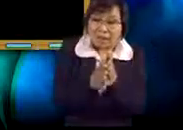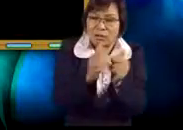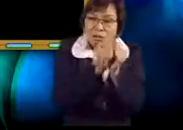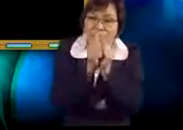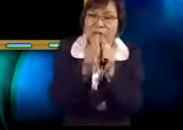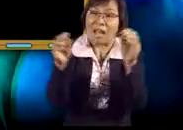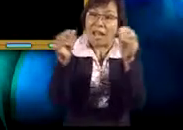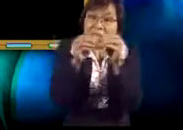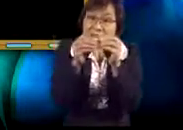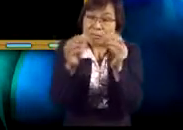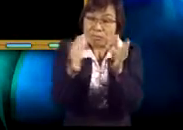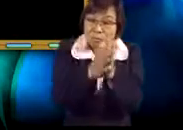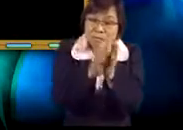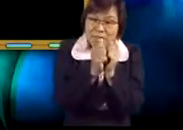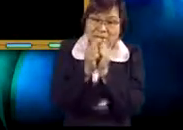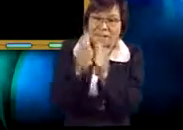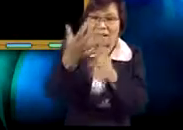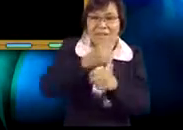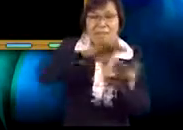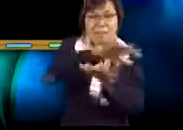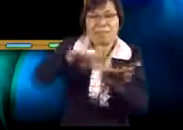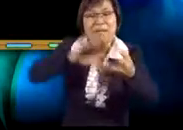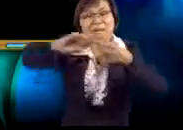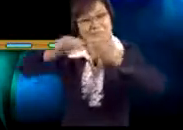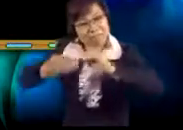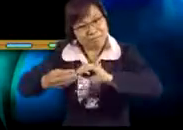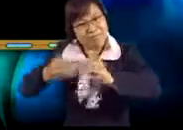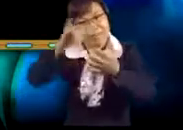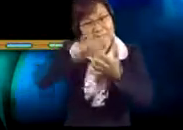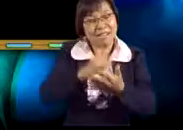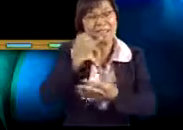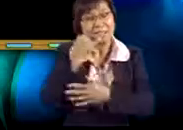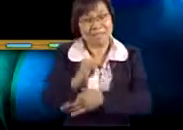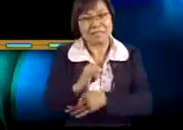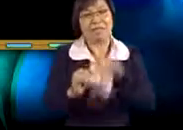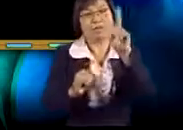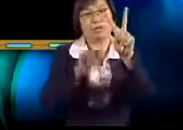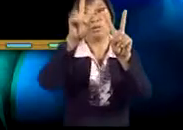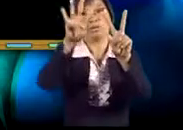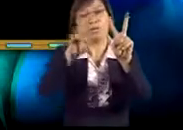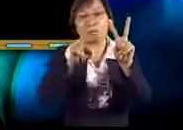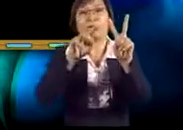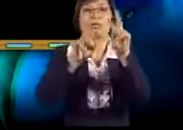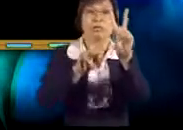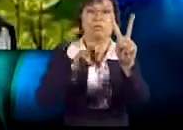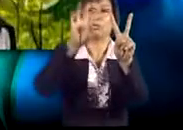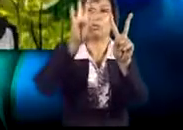them together, I get a mixed number. That is 2 and 4